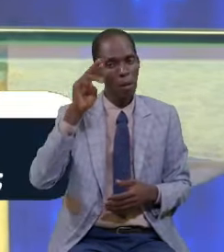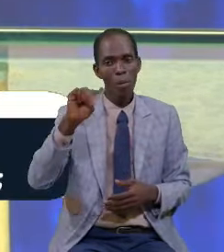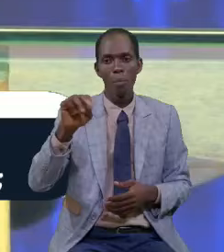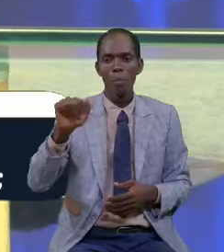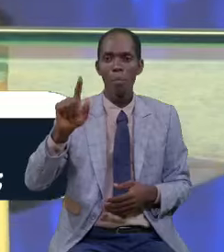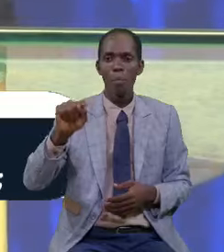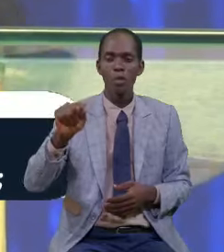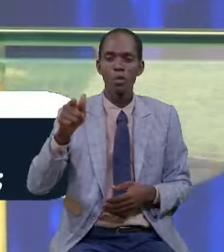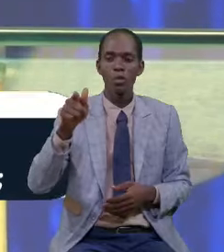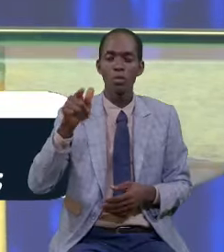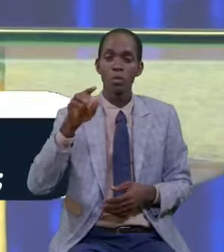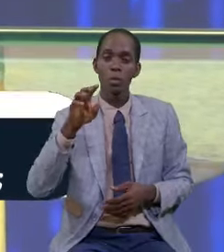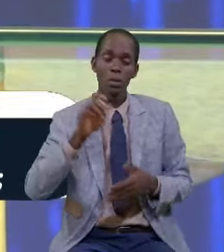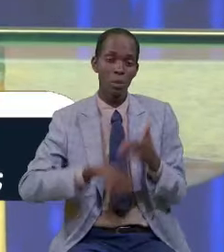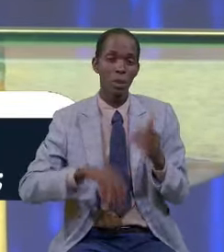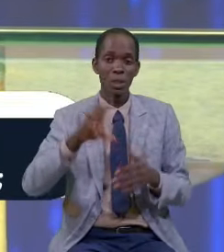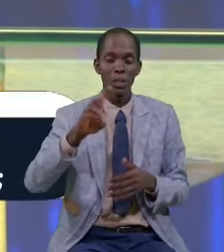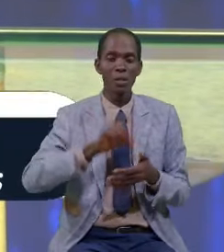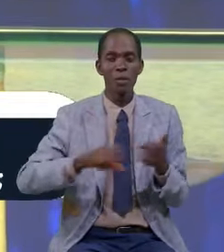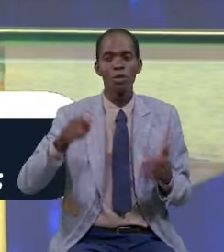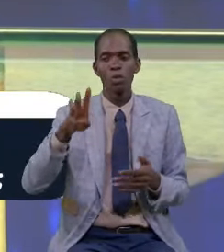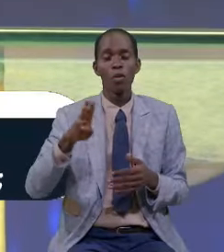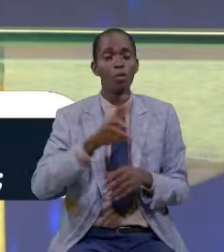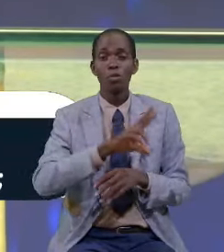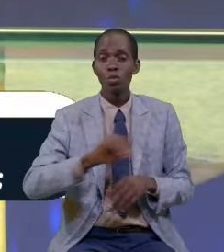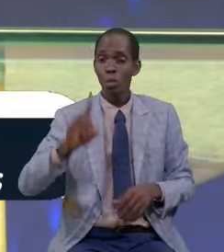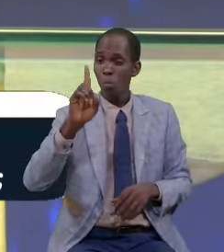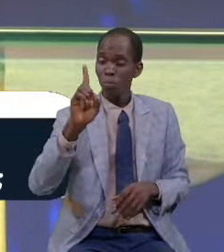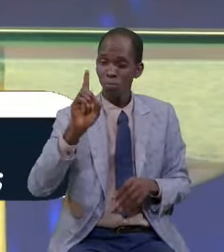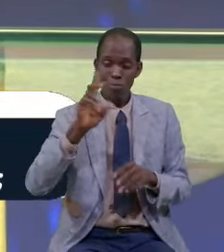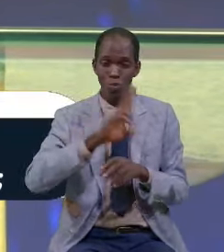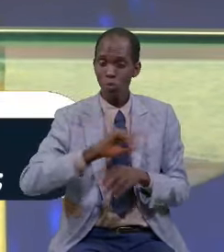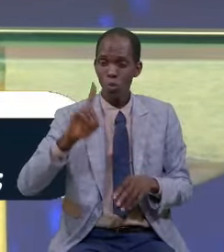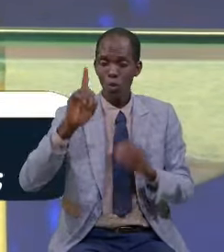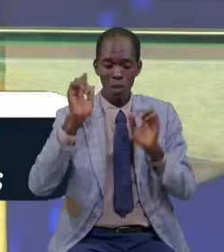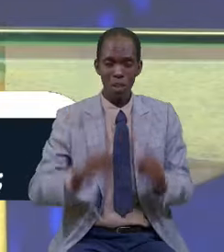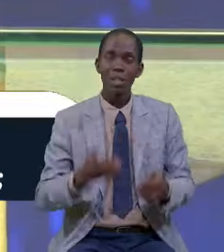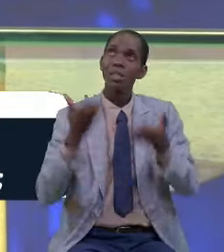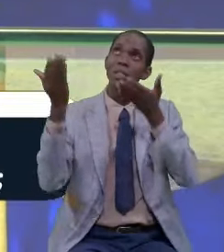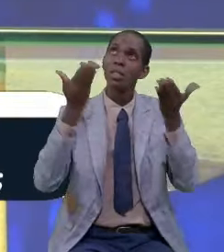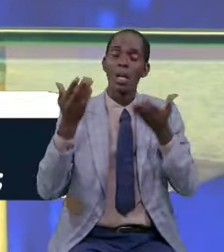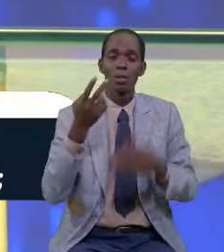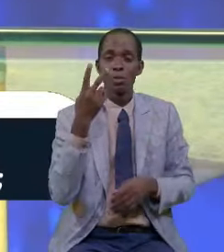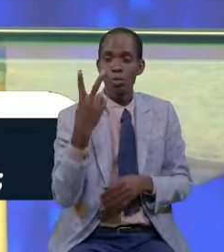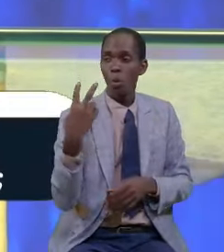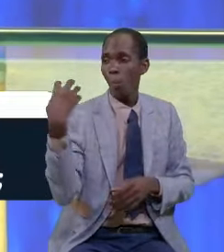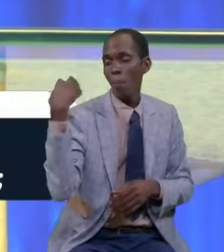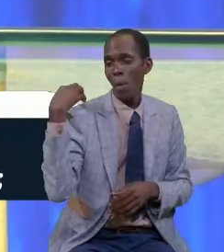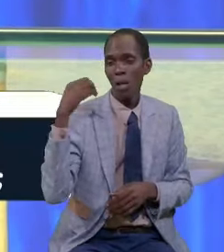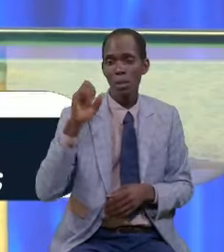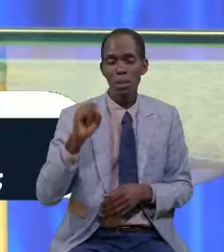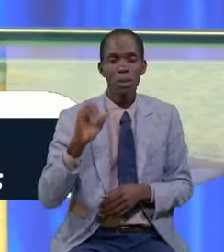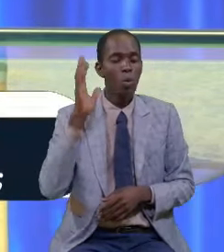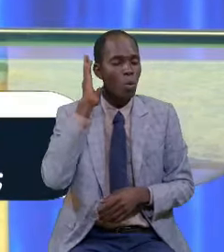24. No man can serve two masters, for either he will hate the one